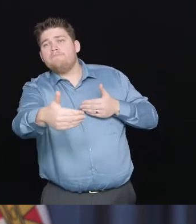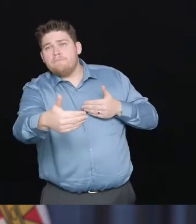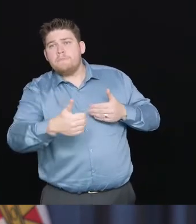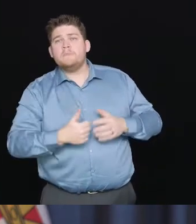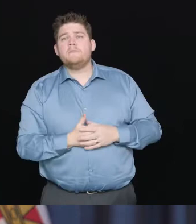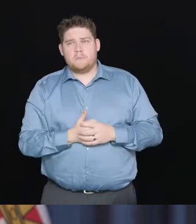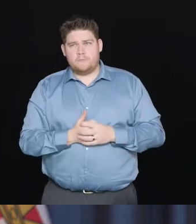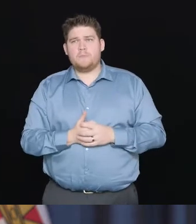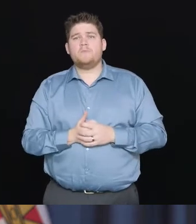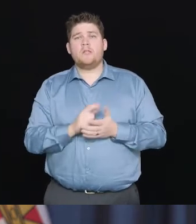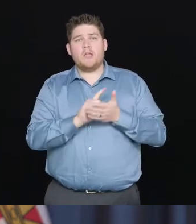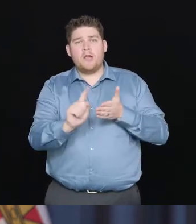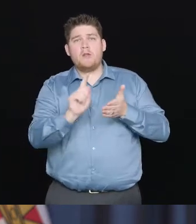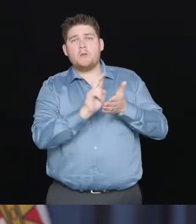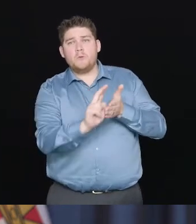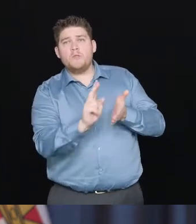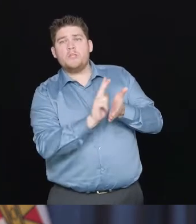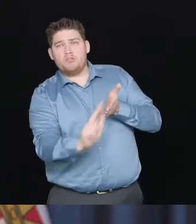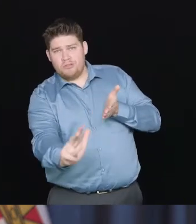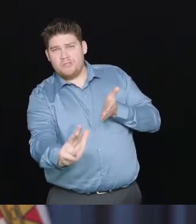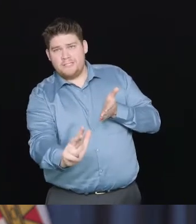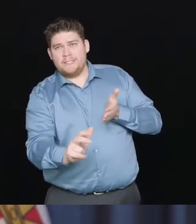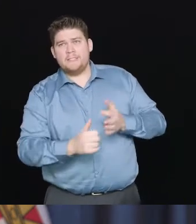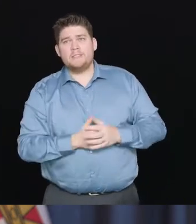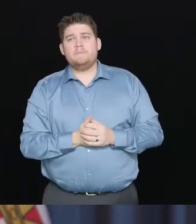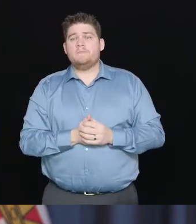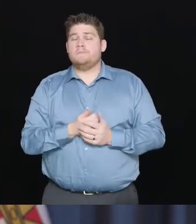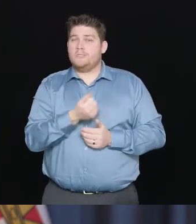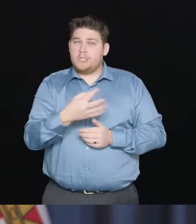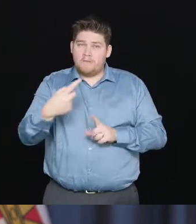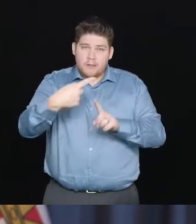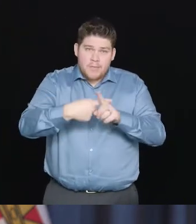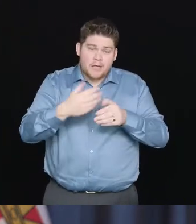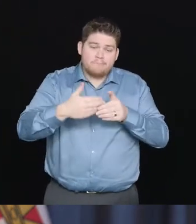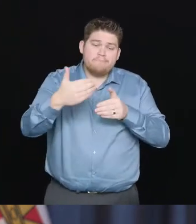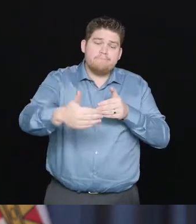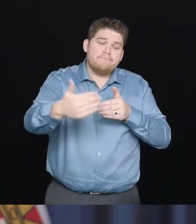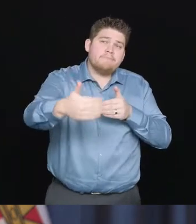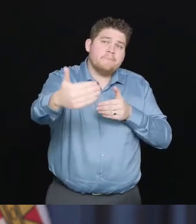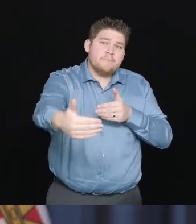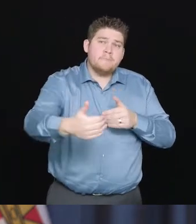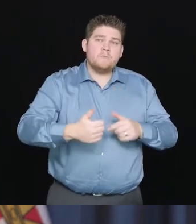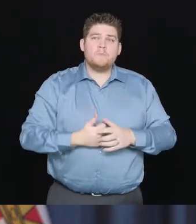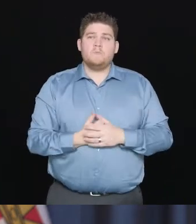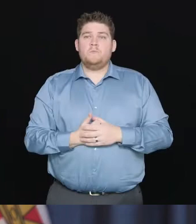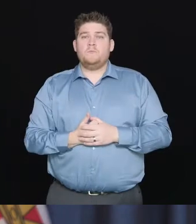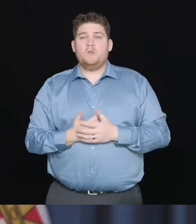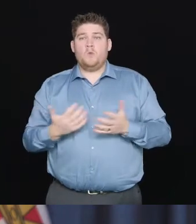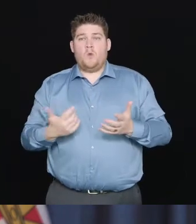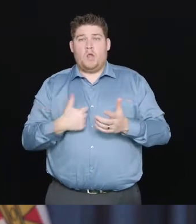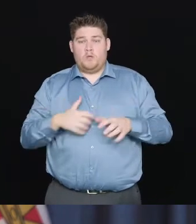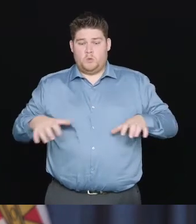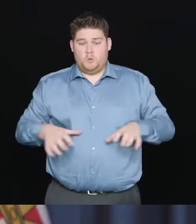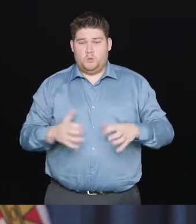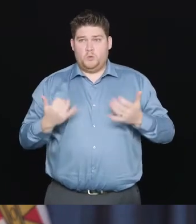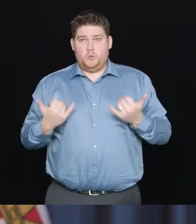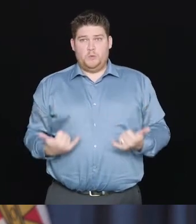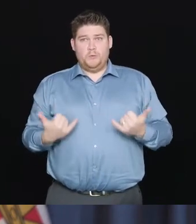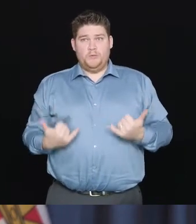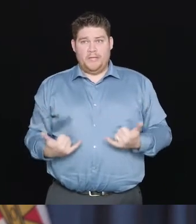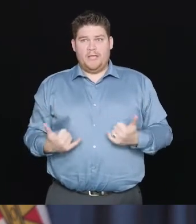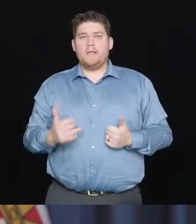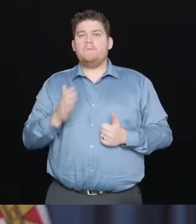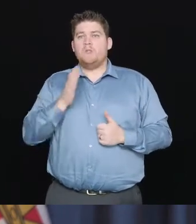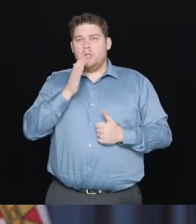difficult as we've ever seen as a province. But we know this. If we do what we're asked, if we do what is right, we can take